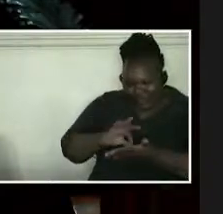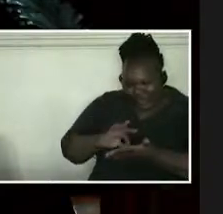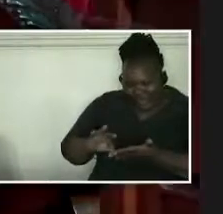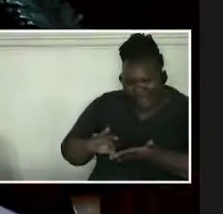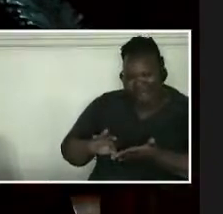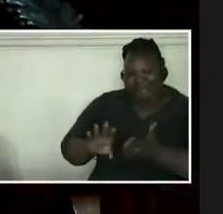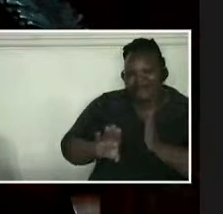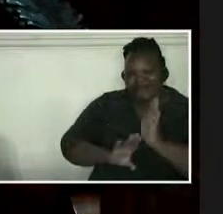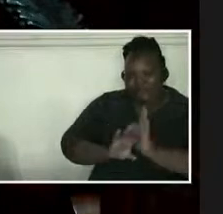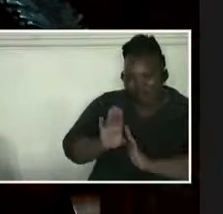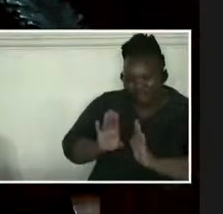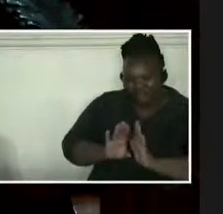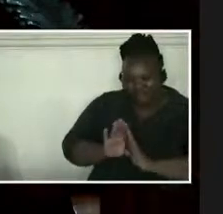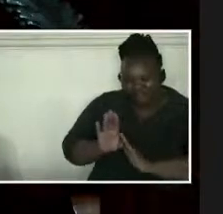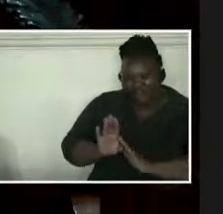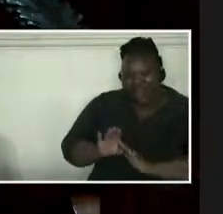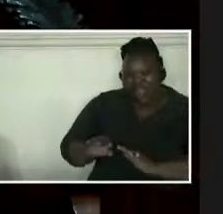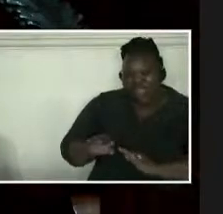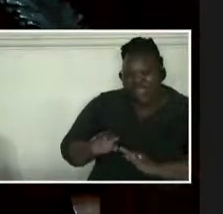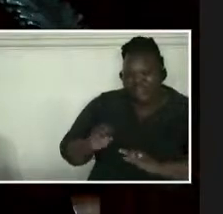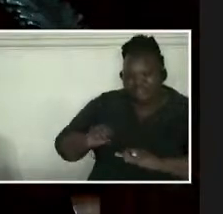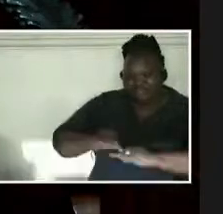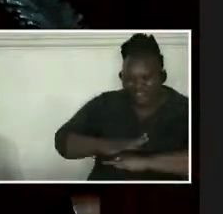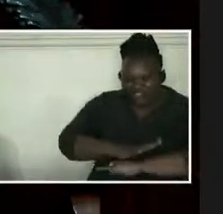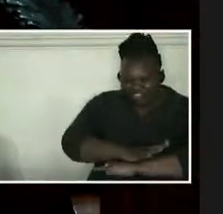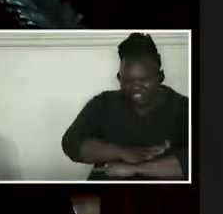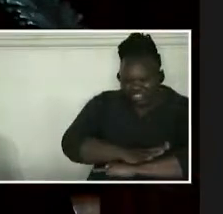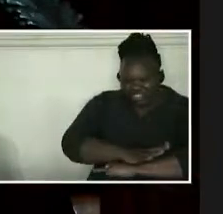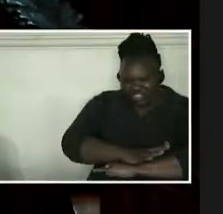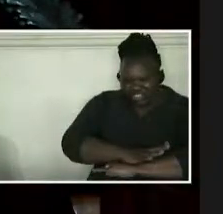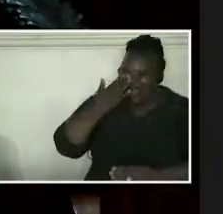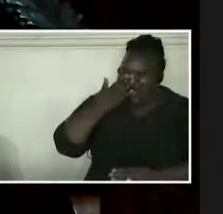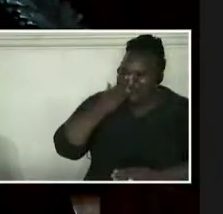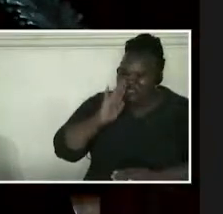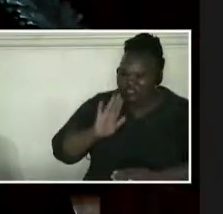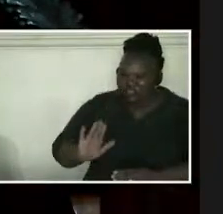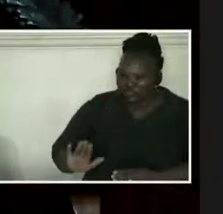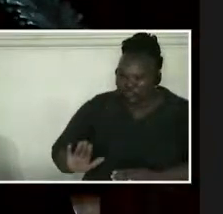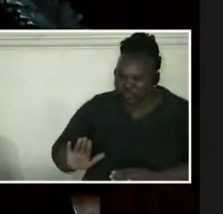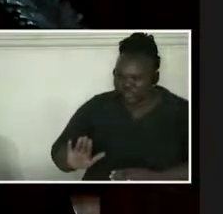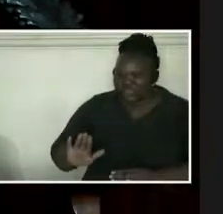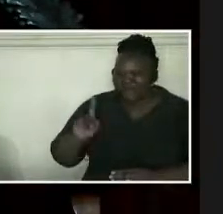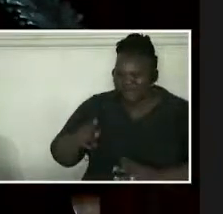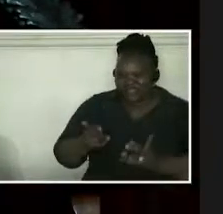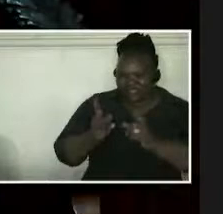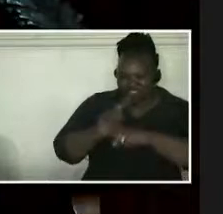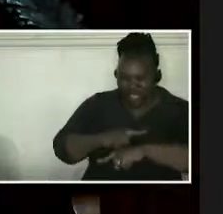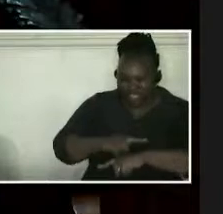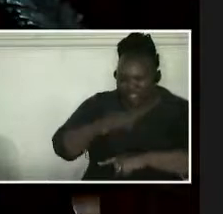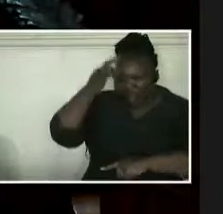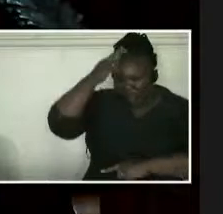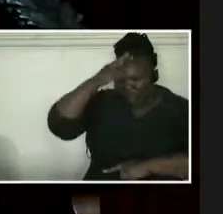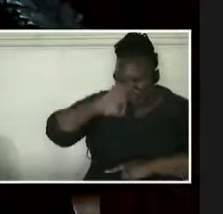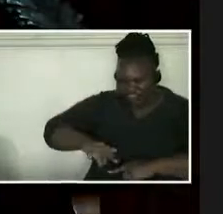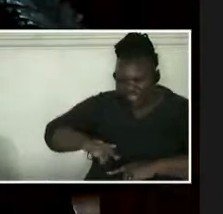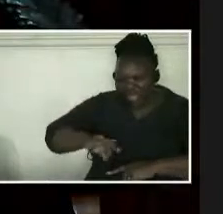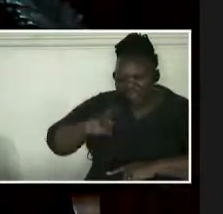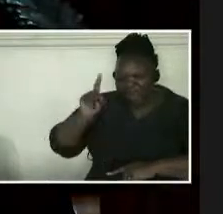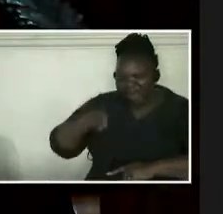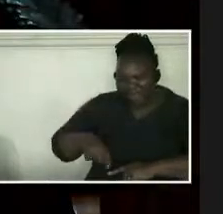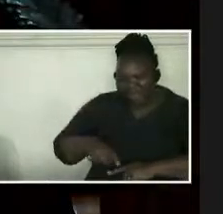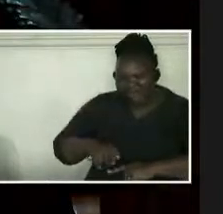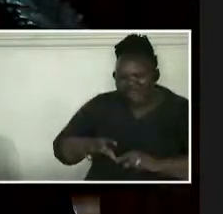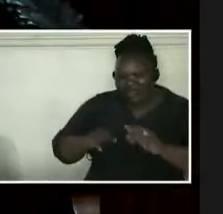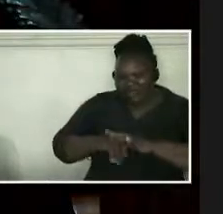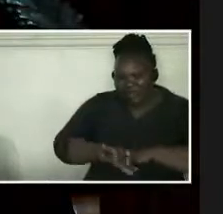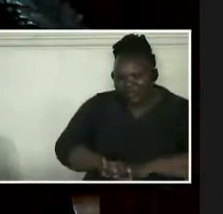control make sure that that is maintained staff attitude needs to change professionalism will have to be implemented one of the